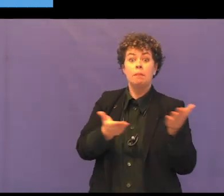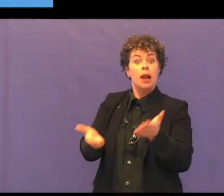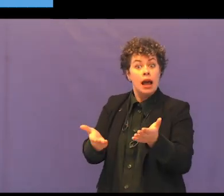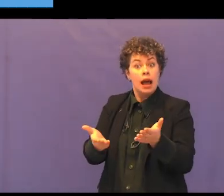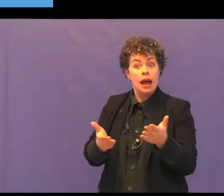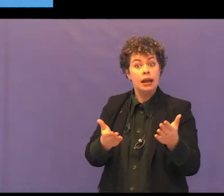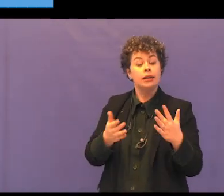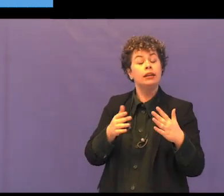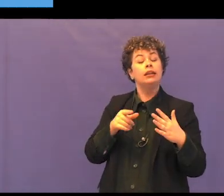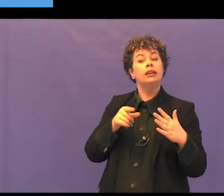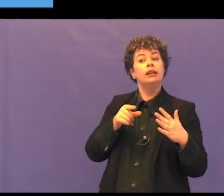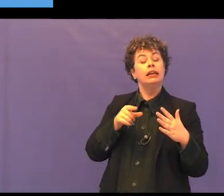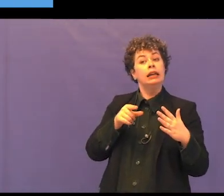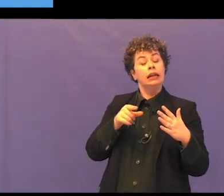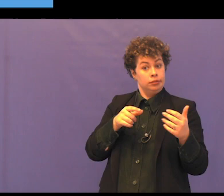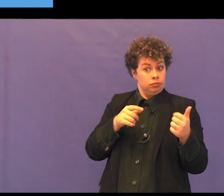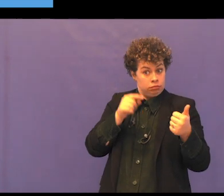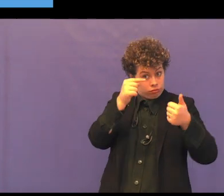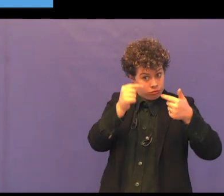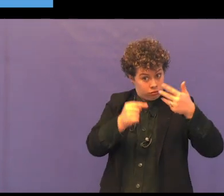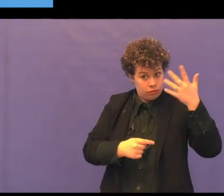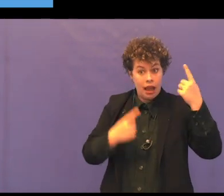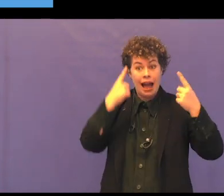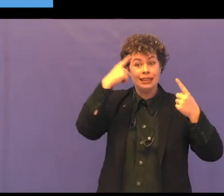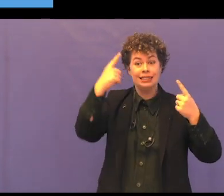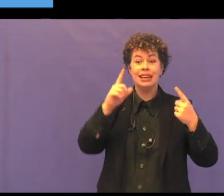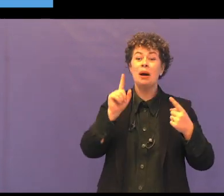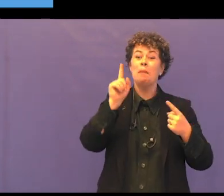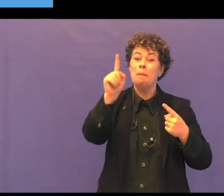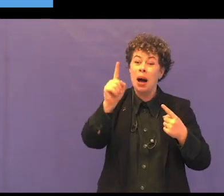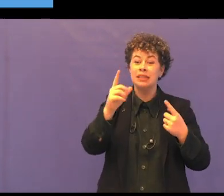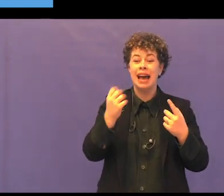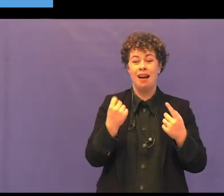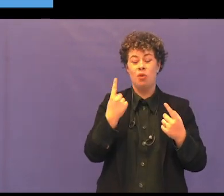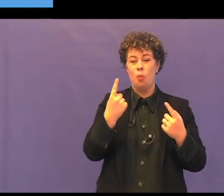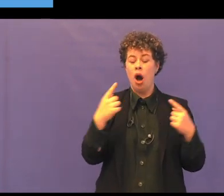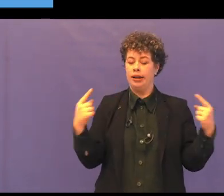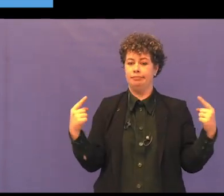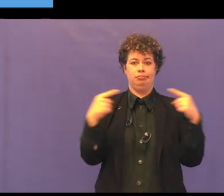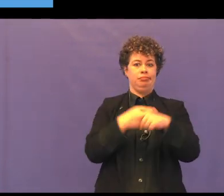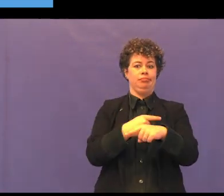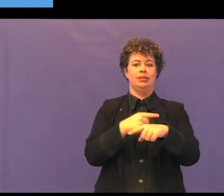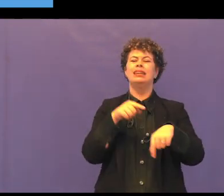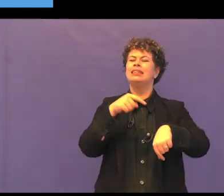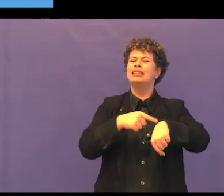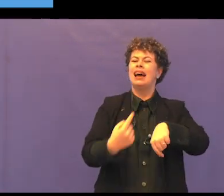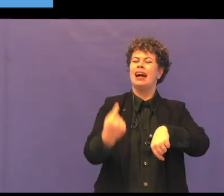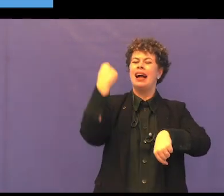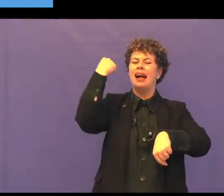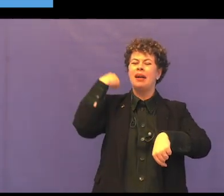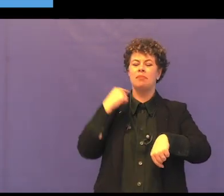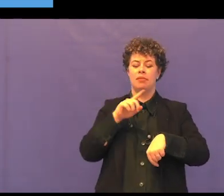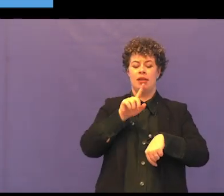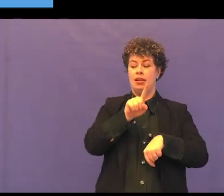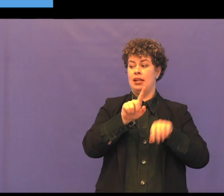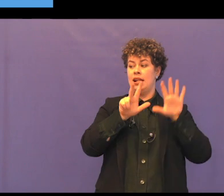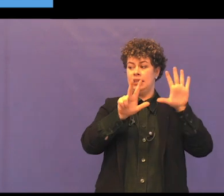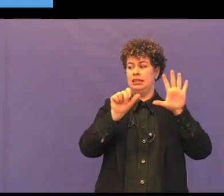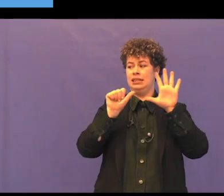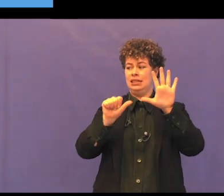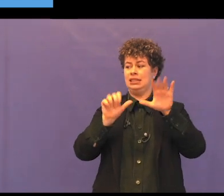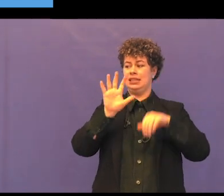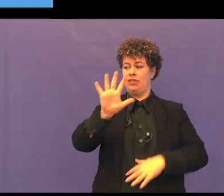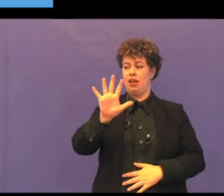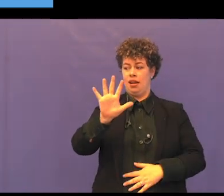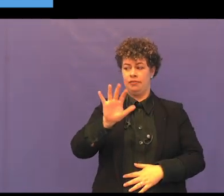paradox, which dates back to 1865, which is often the more efficient your energy consumption, the